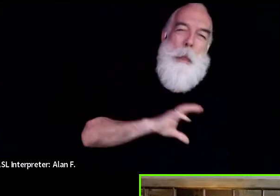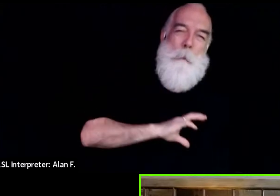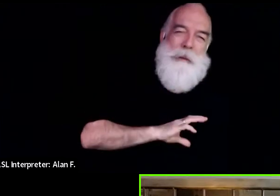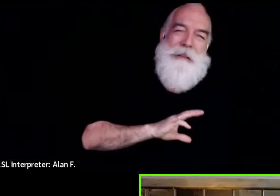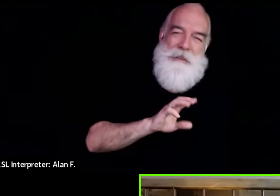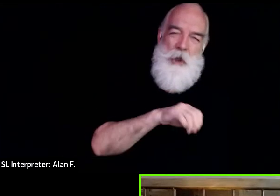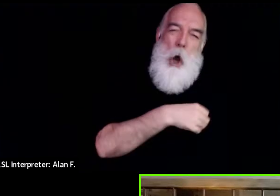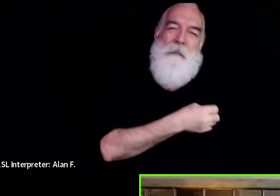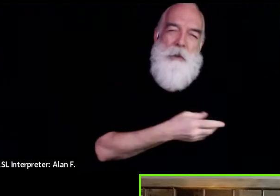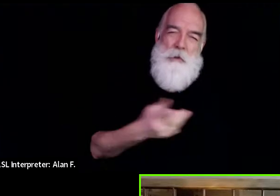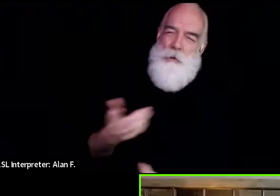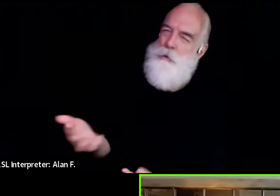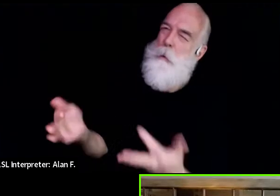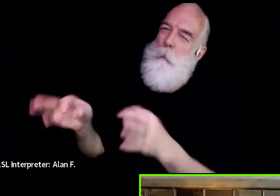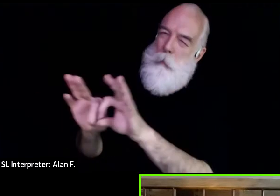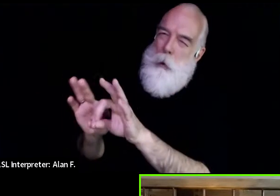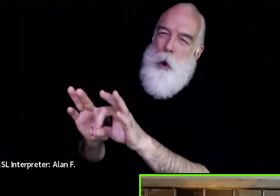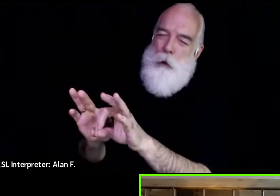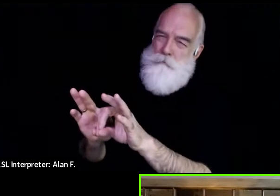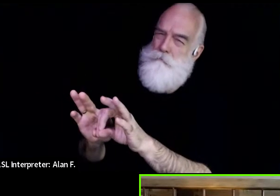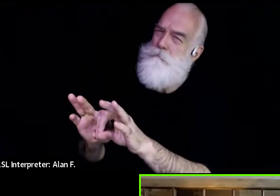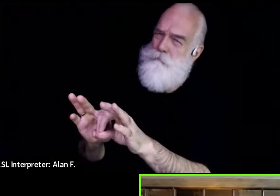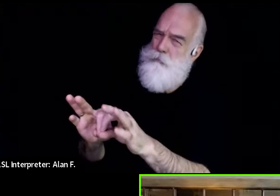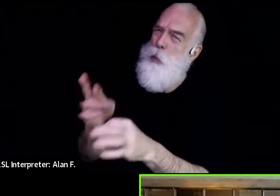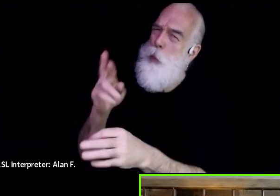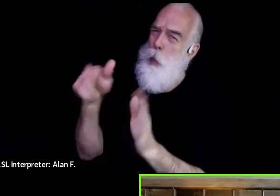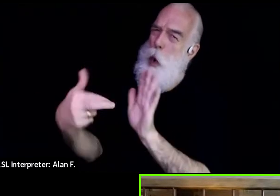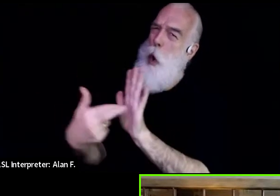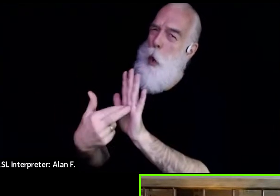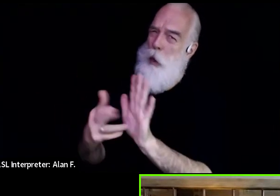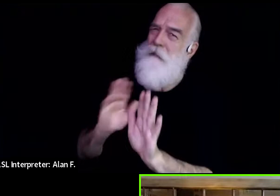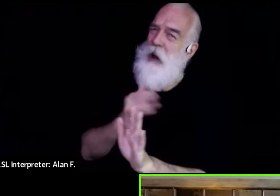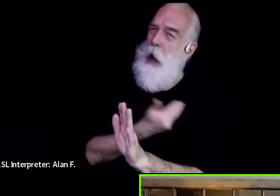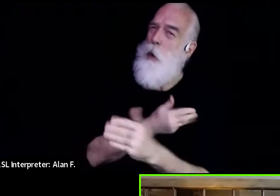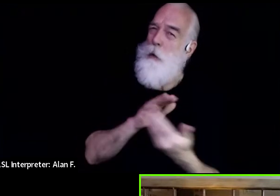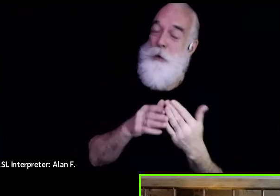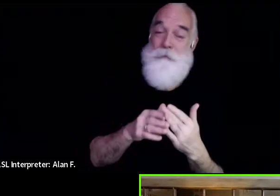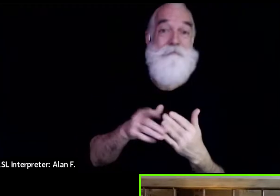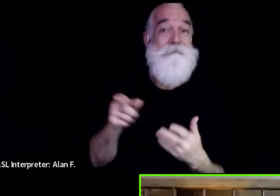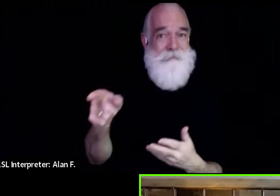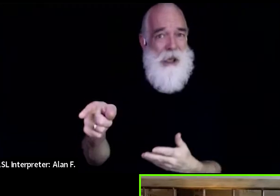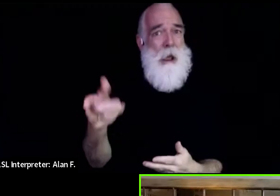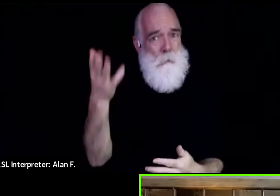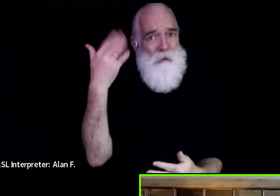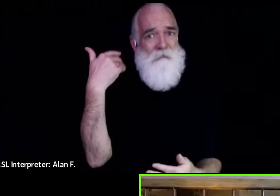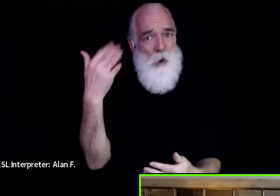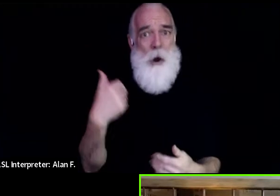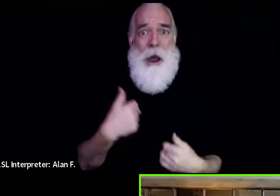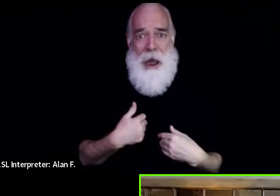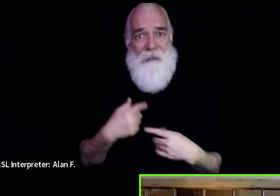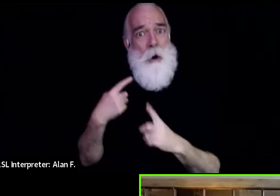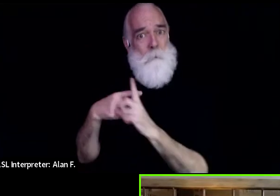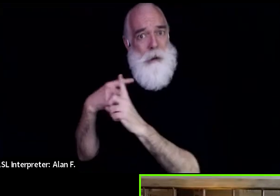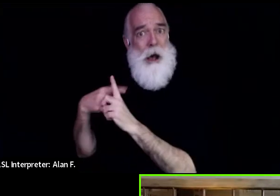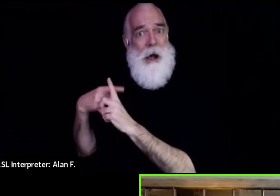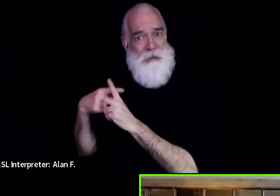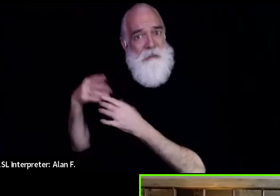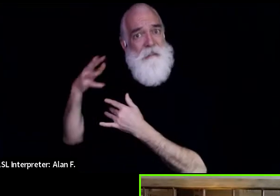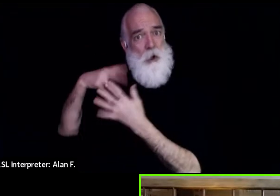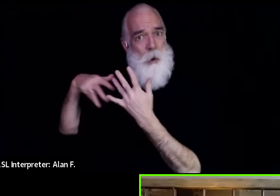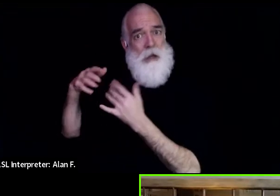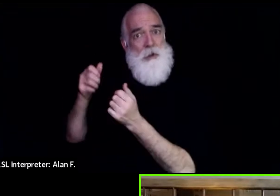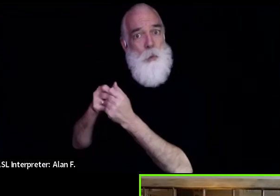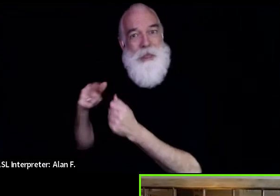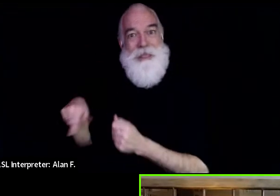because the police officers in our communities have had positive interactions with these folks. The first time they've met them has